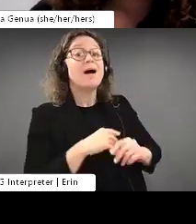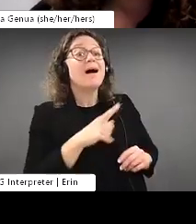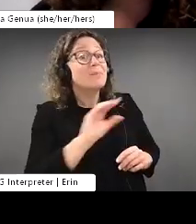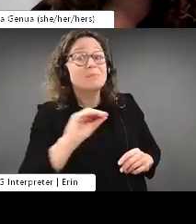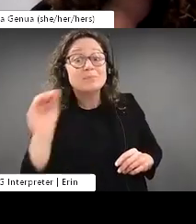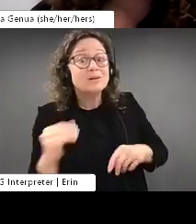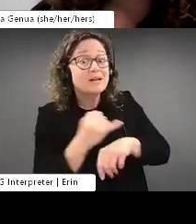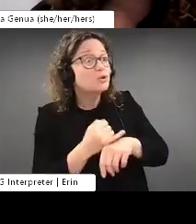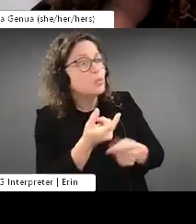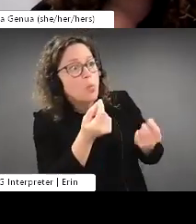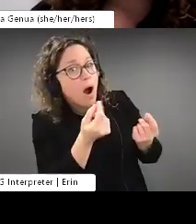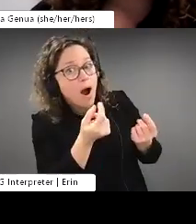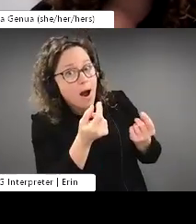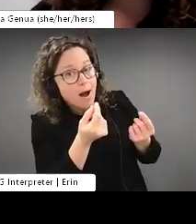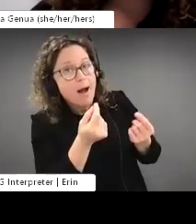However,